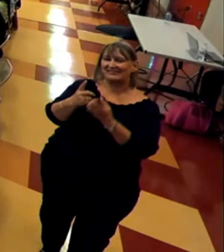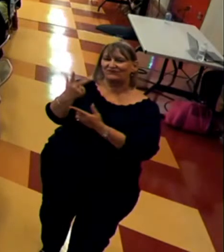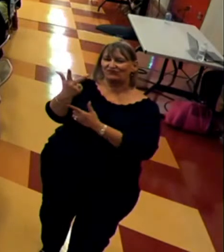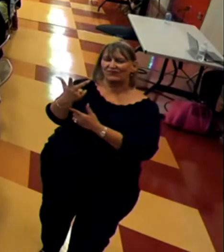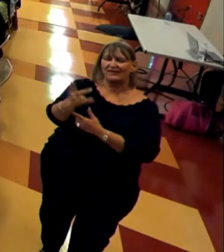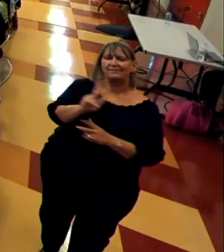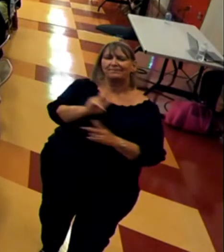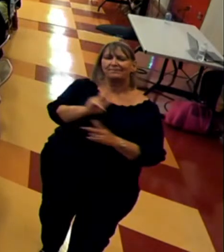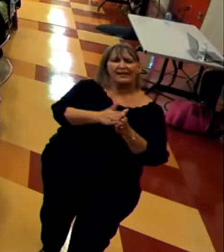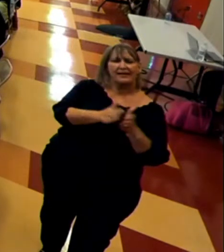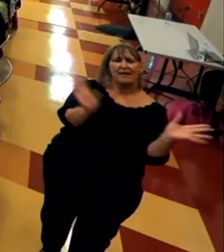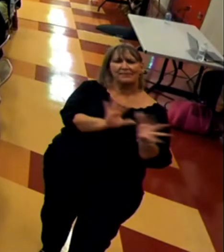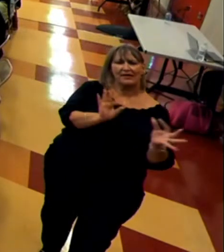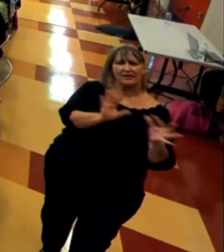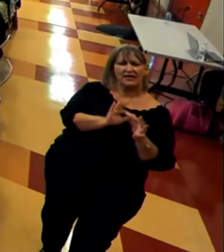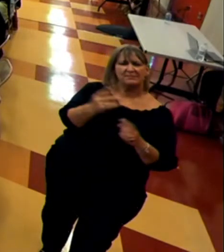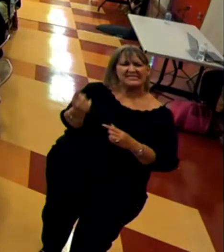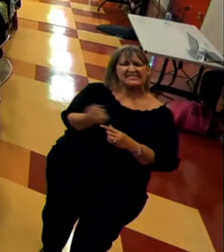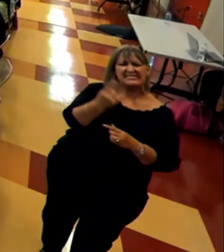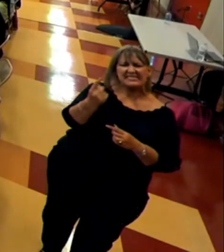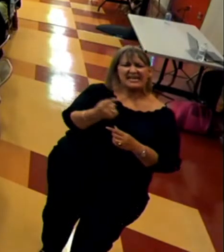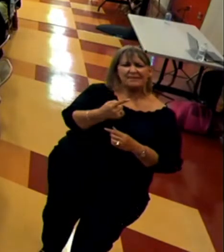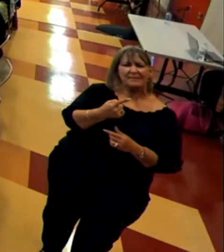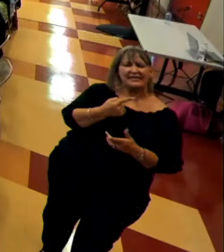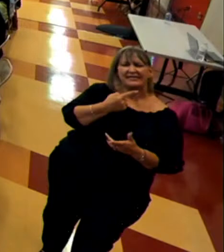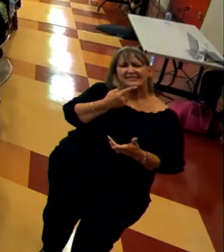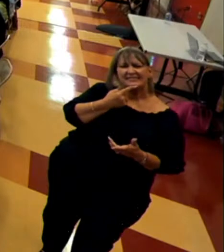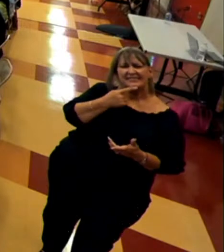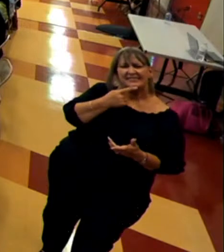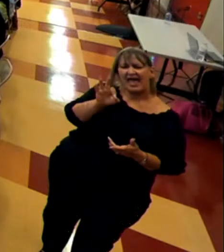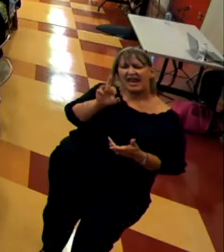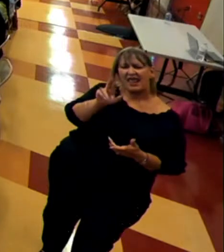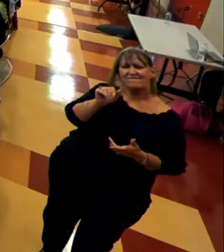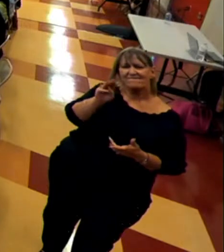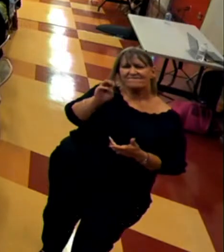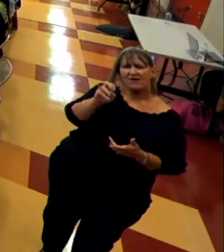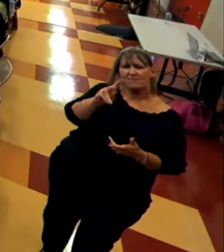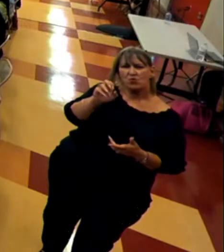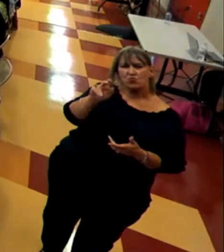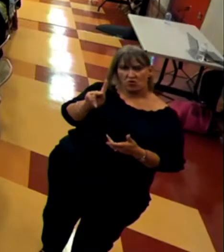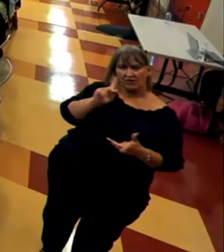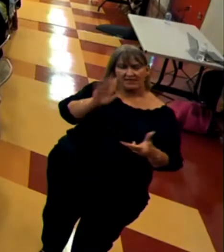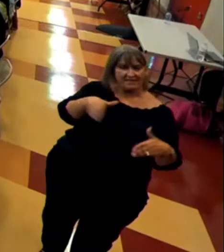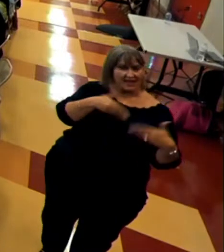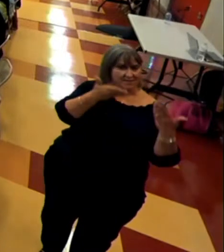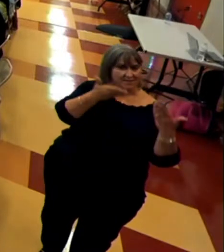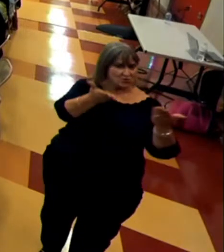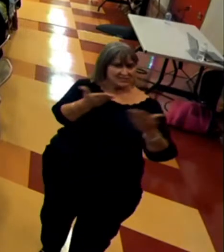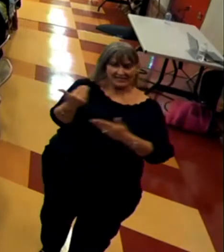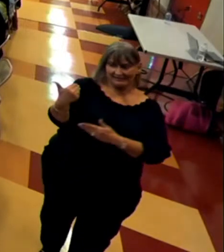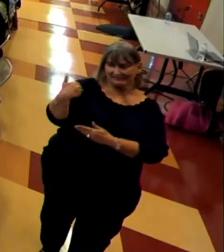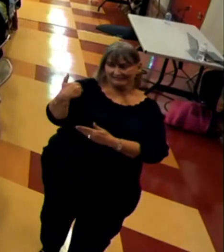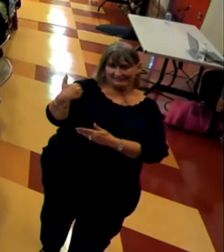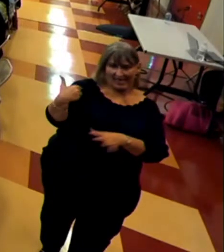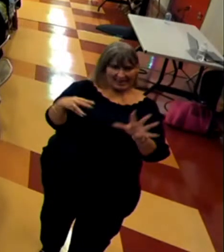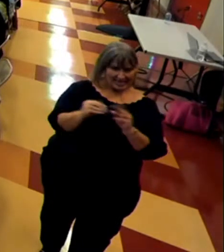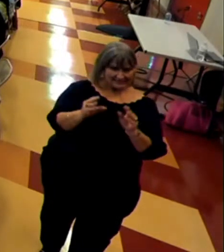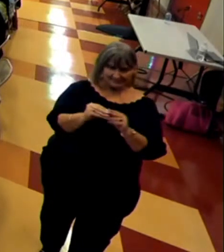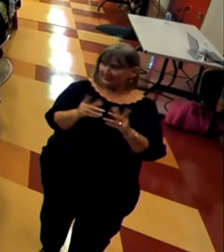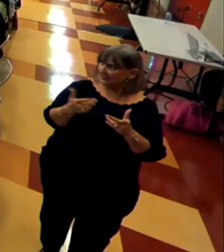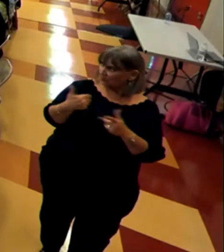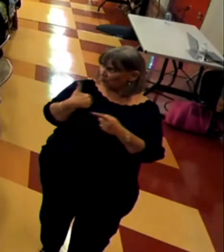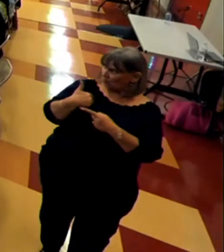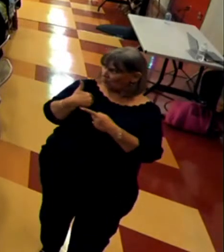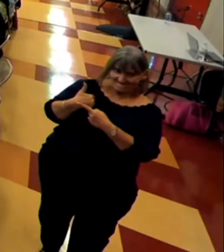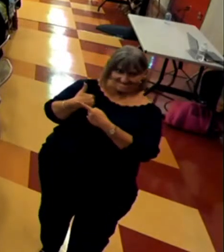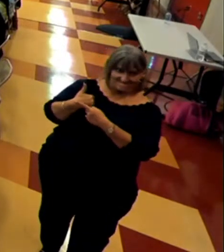comments, somebody mentioned a framework that they had presented at a last meeting. Do we have that anywhere in